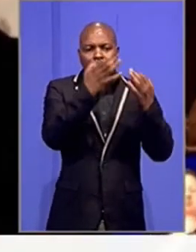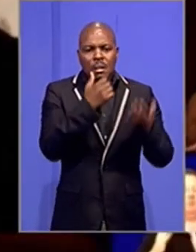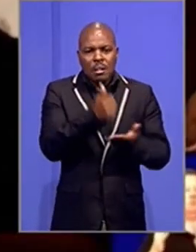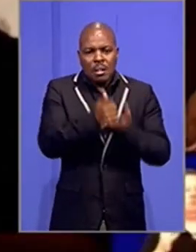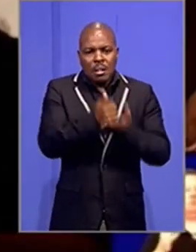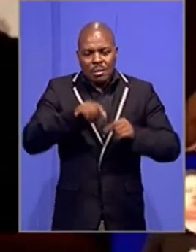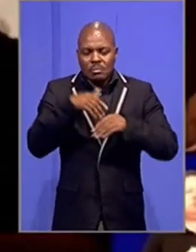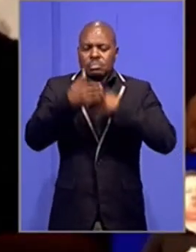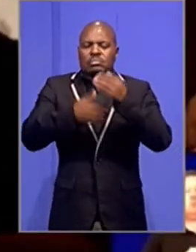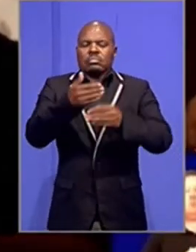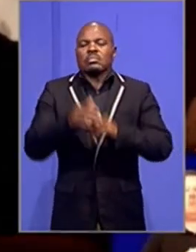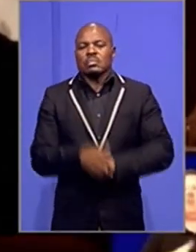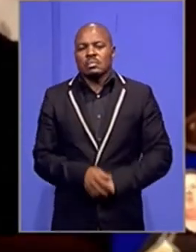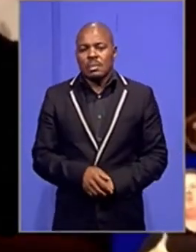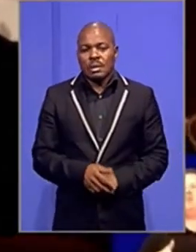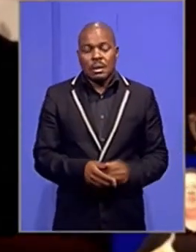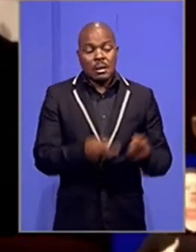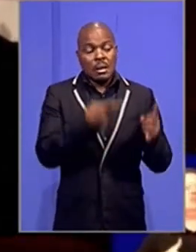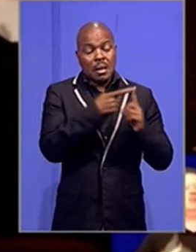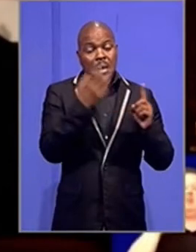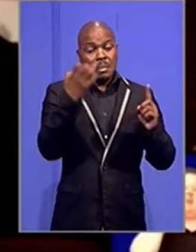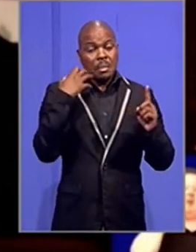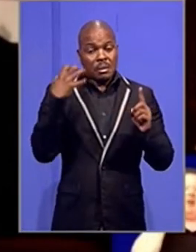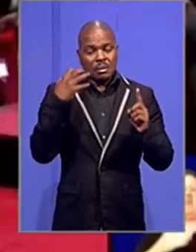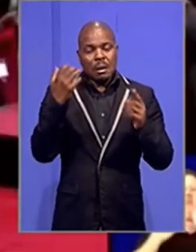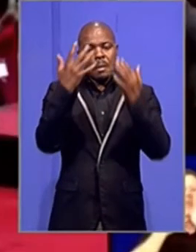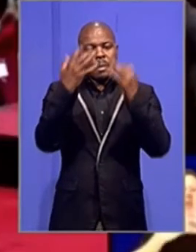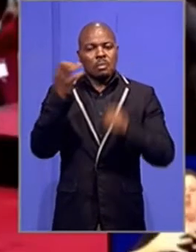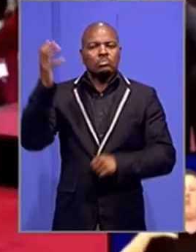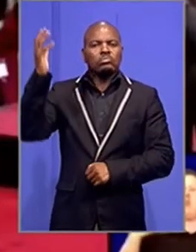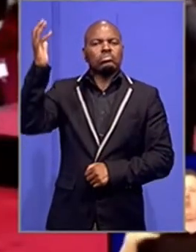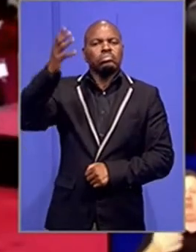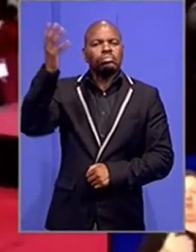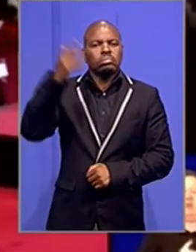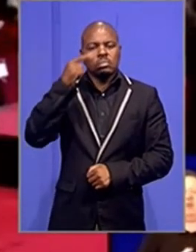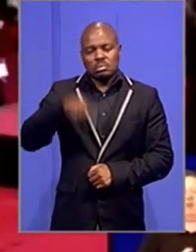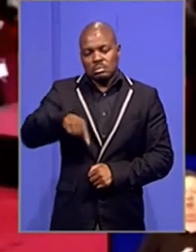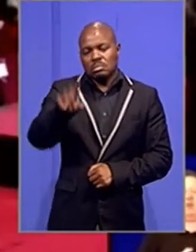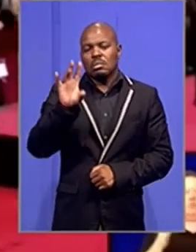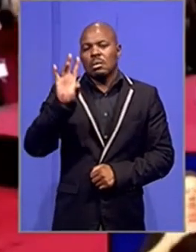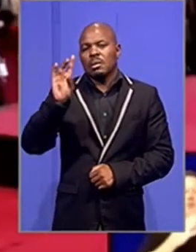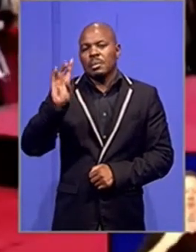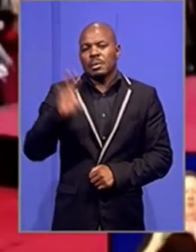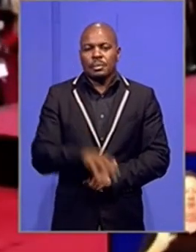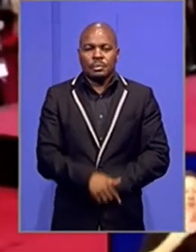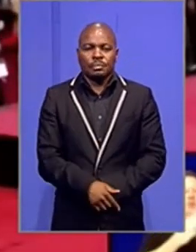Letona la matlotlo le tla tshetleha puo ya ditekanyetso tsa ditjhelete ka Laboraro.